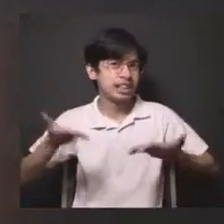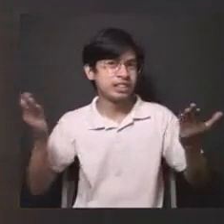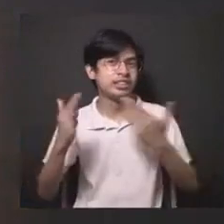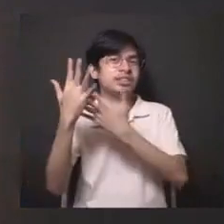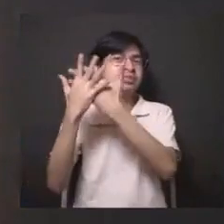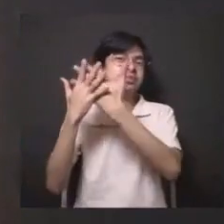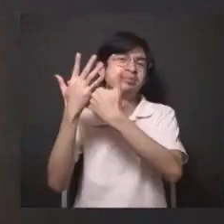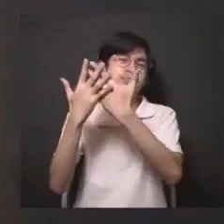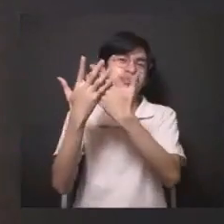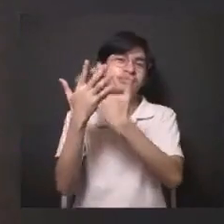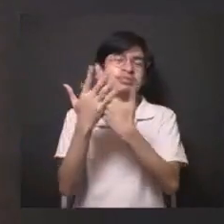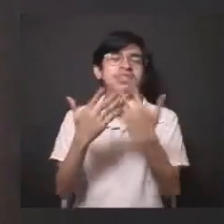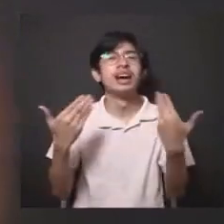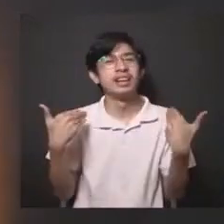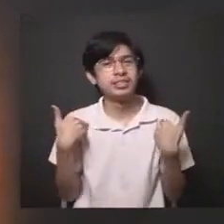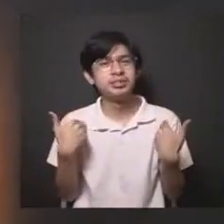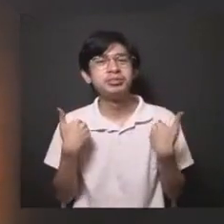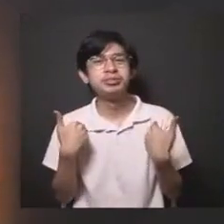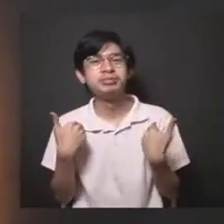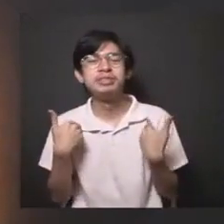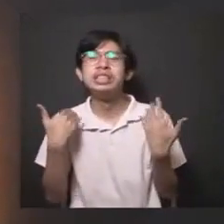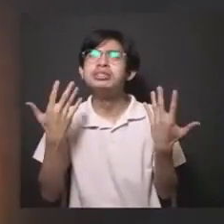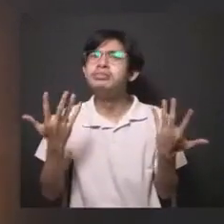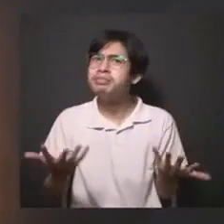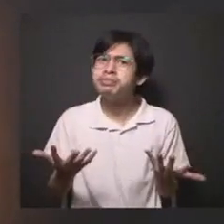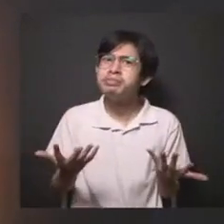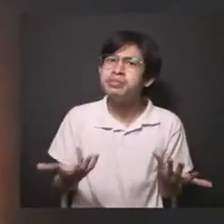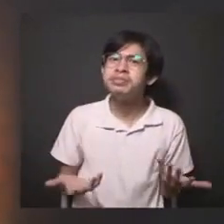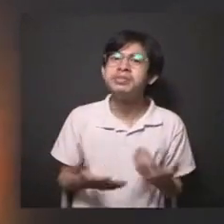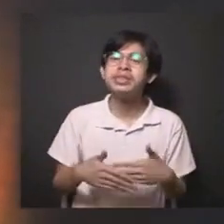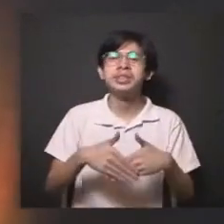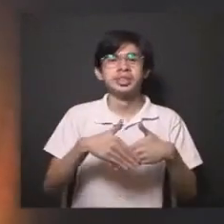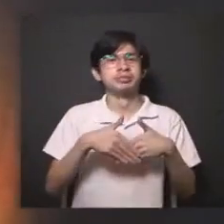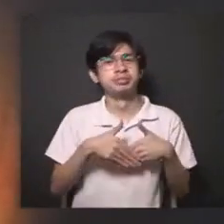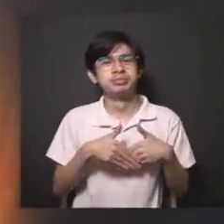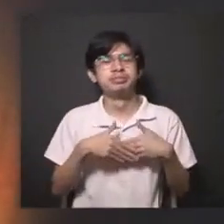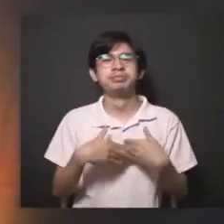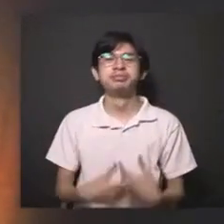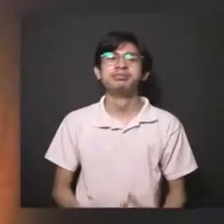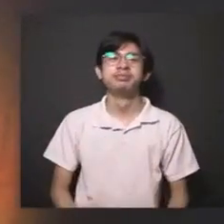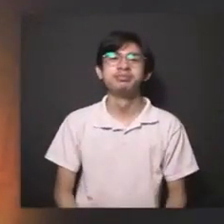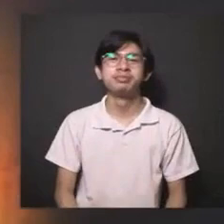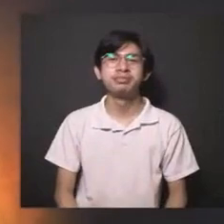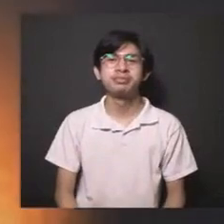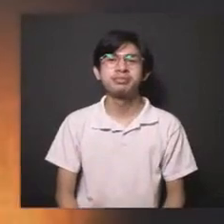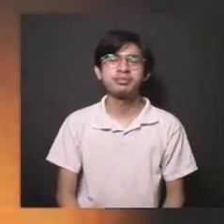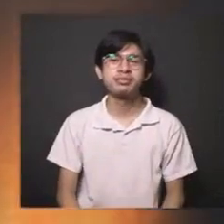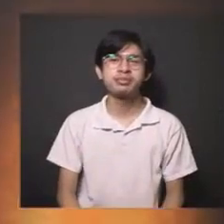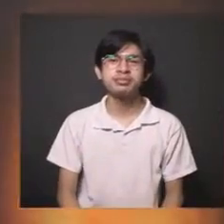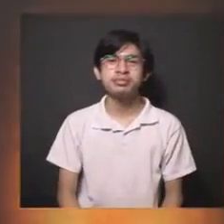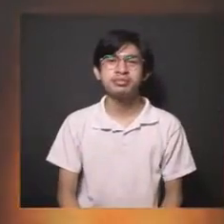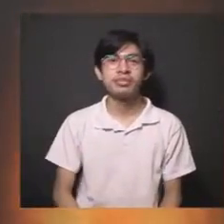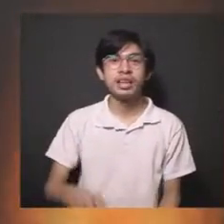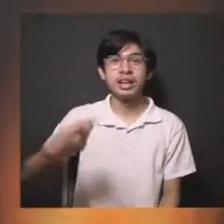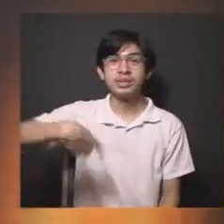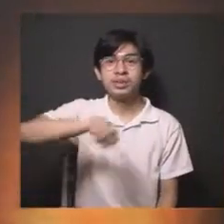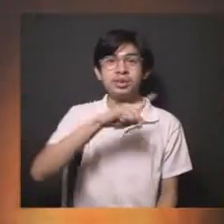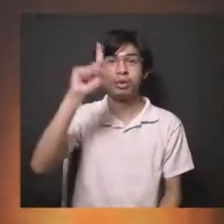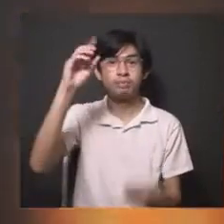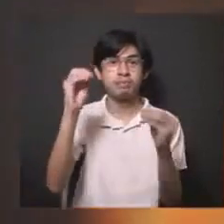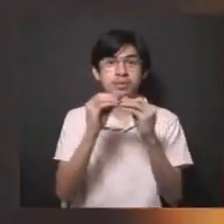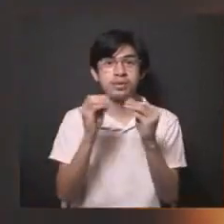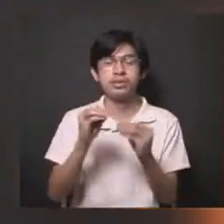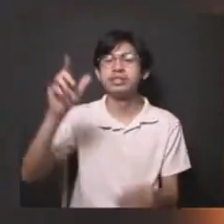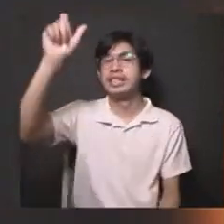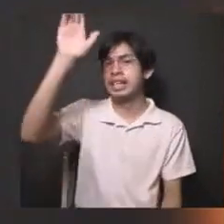little composed, so to speak. So everybody say one more time, God turns